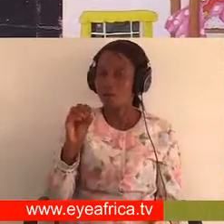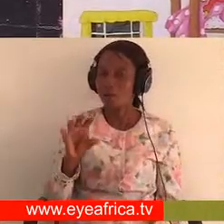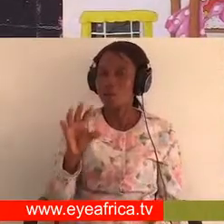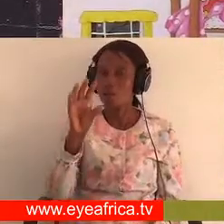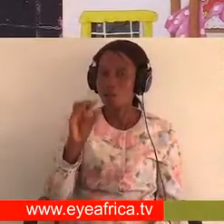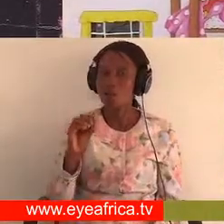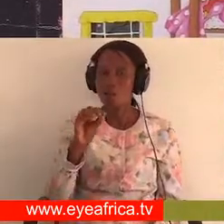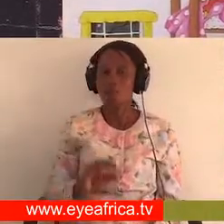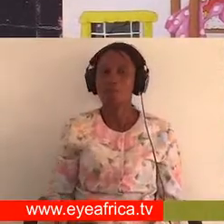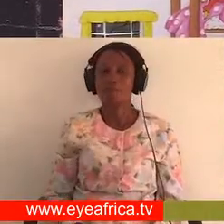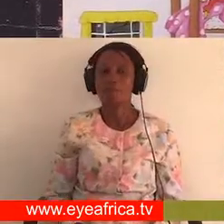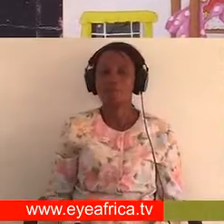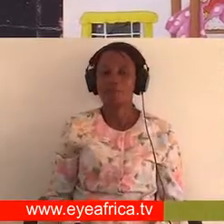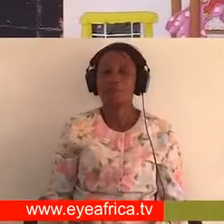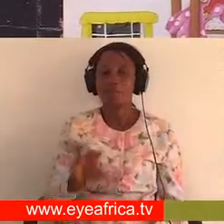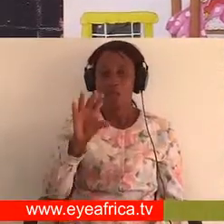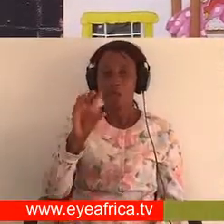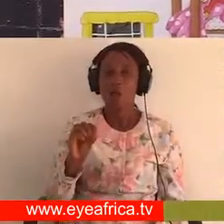Oh.